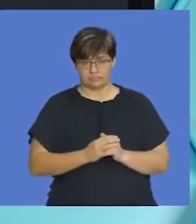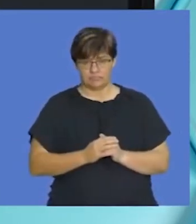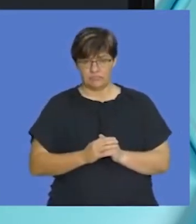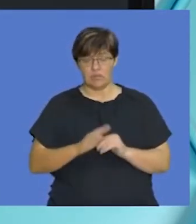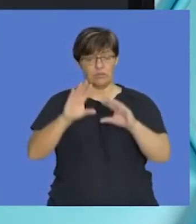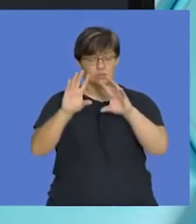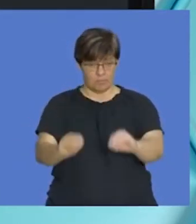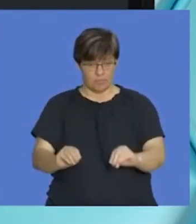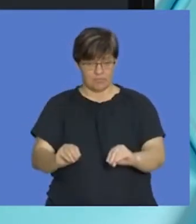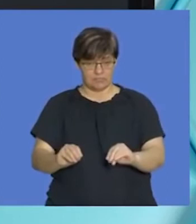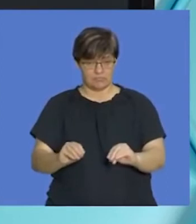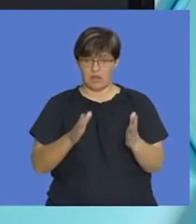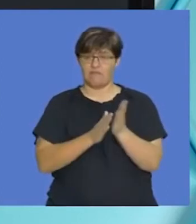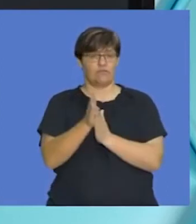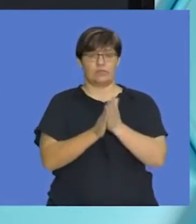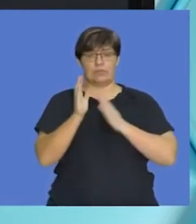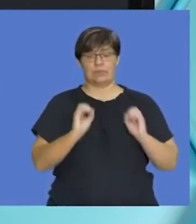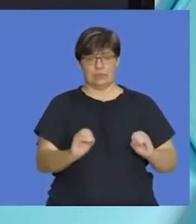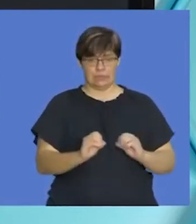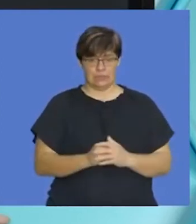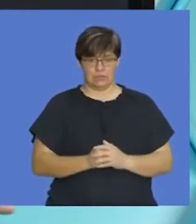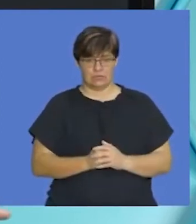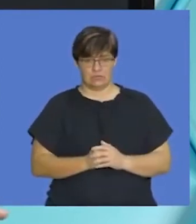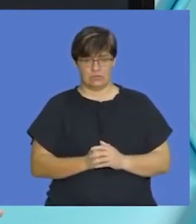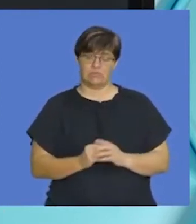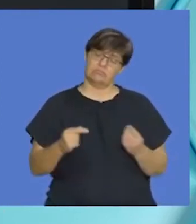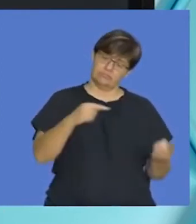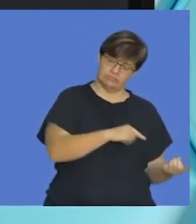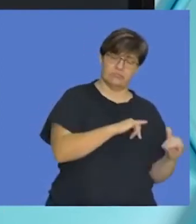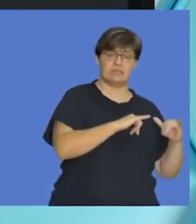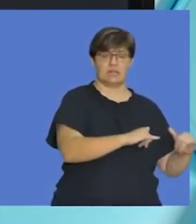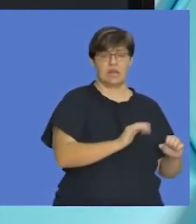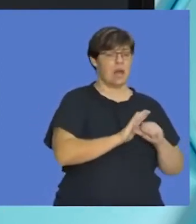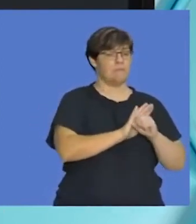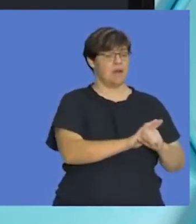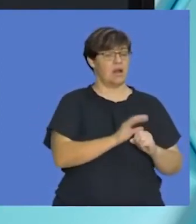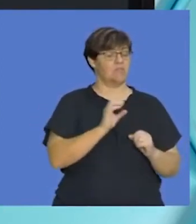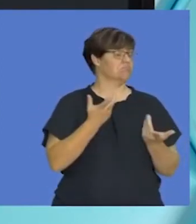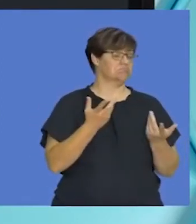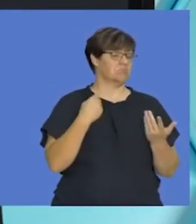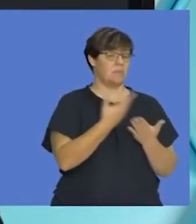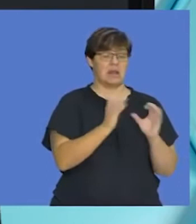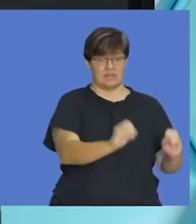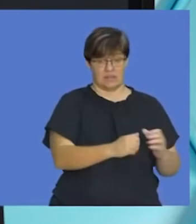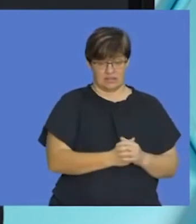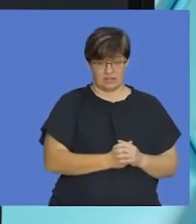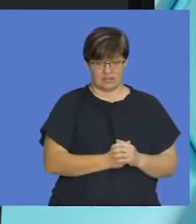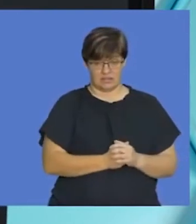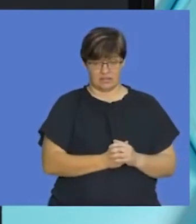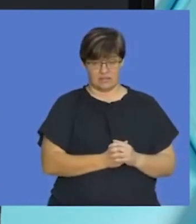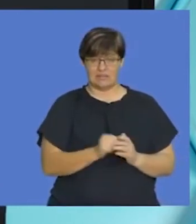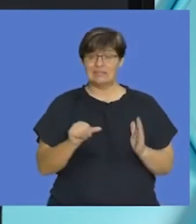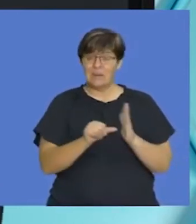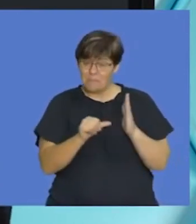friction. Friction's gone to static, no applied force, it's zero. Okay? This is an important graph.